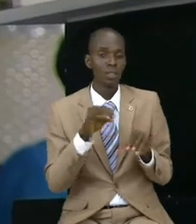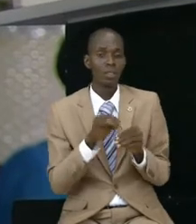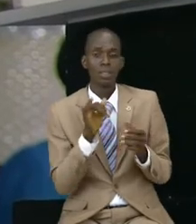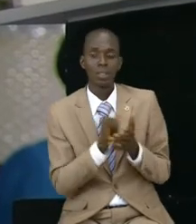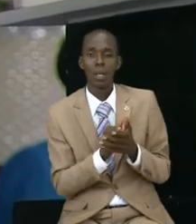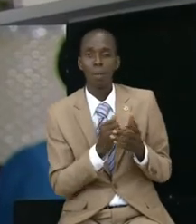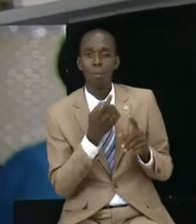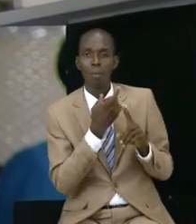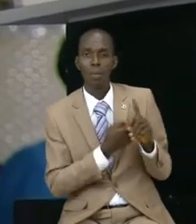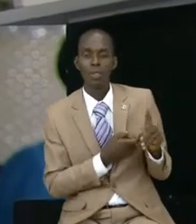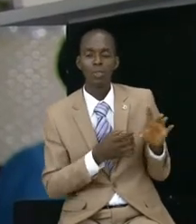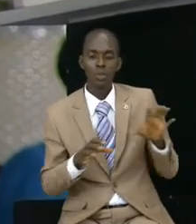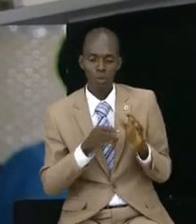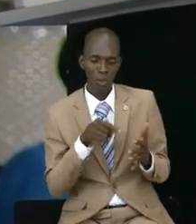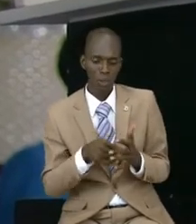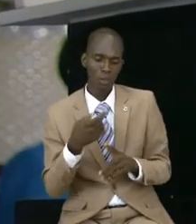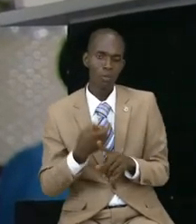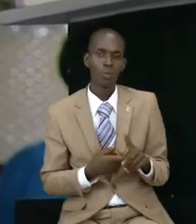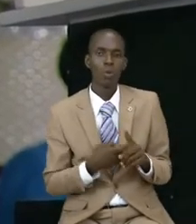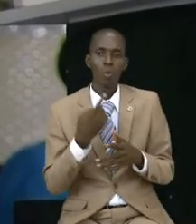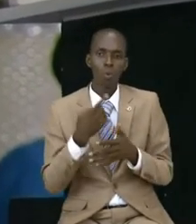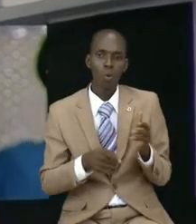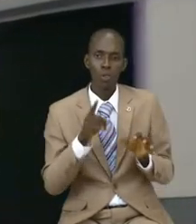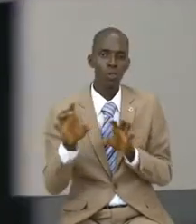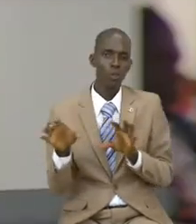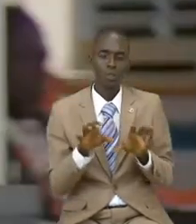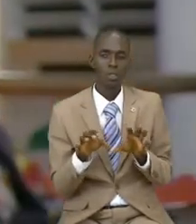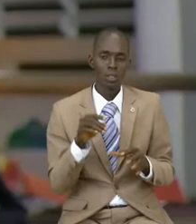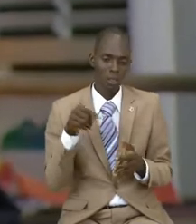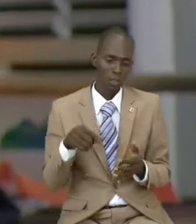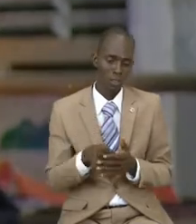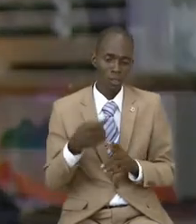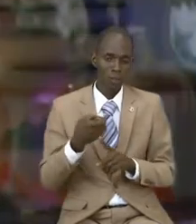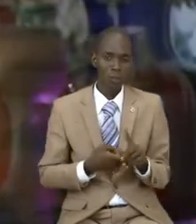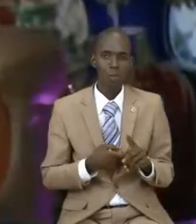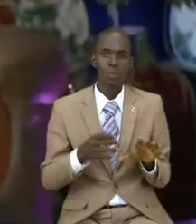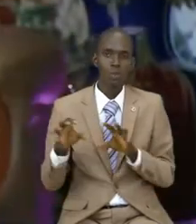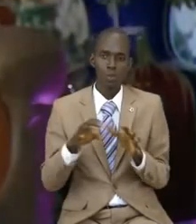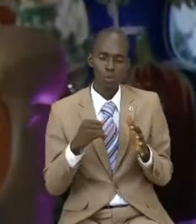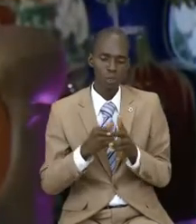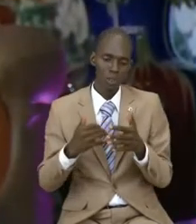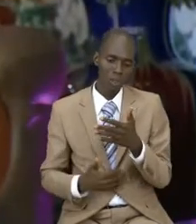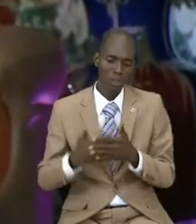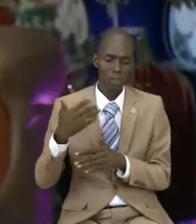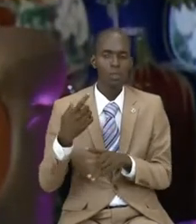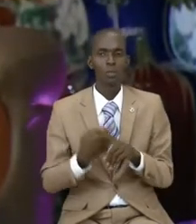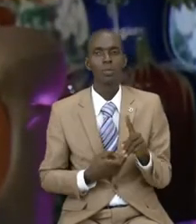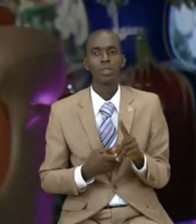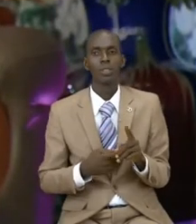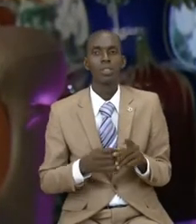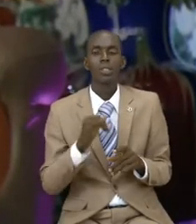it this month. What you do this month, do it next month. It's